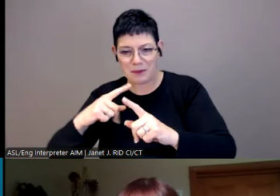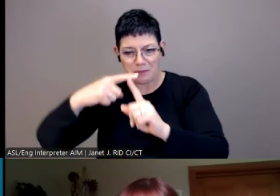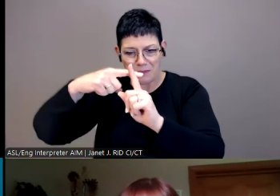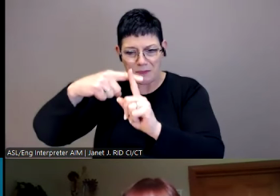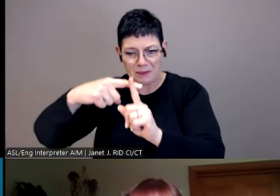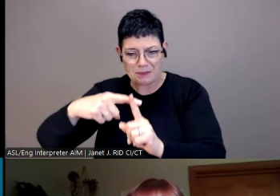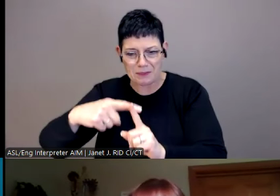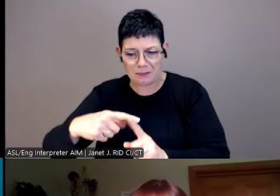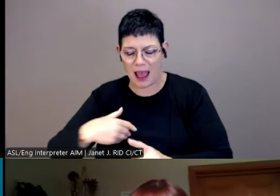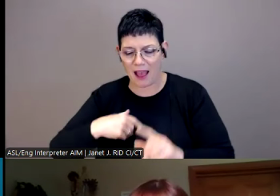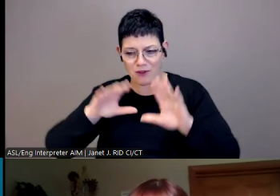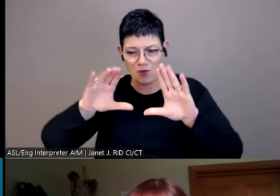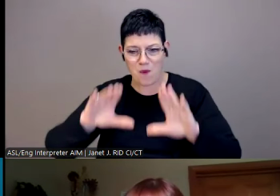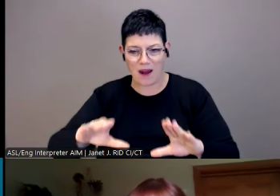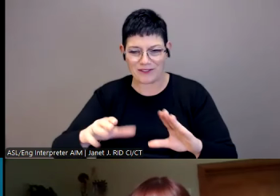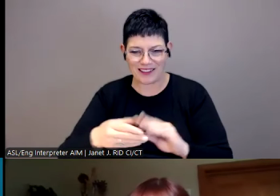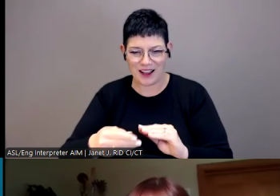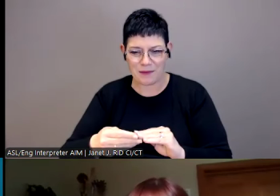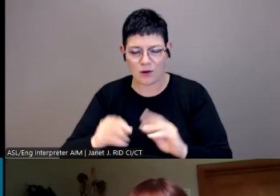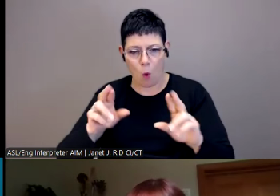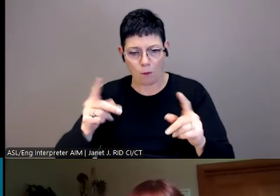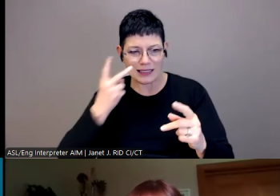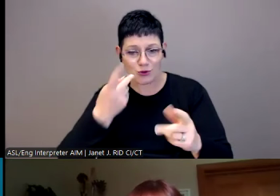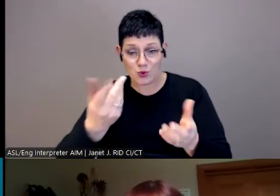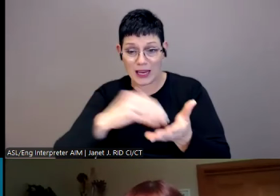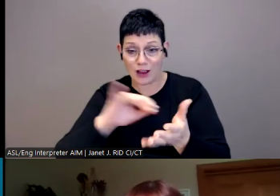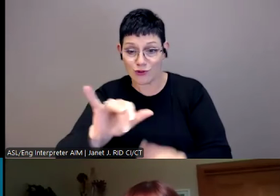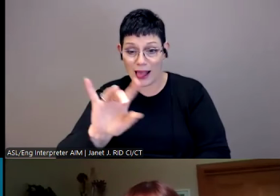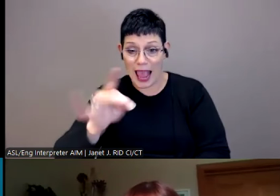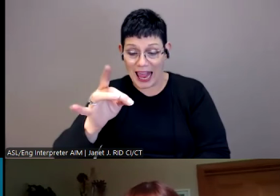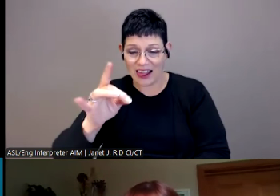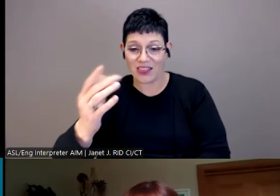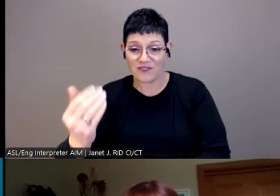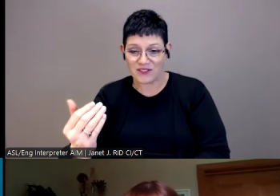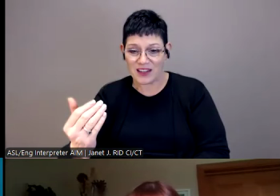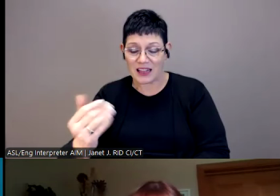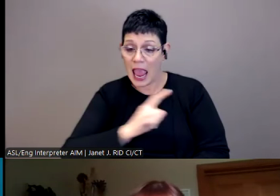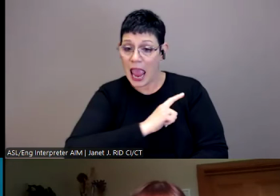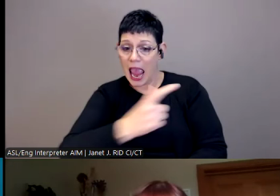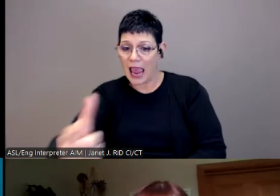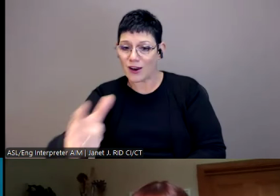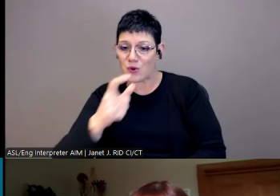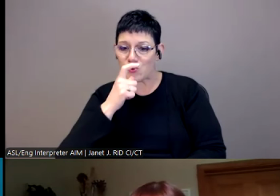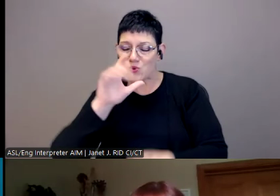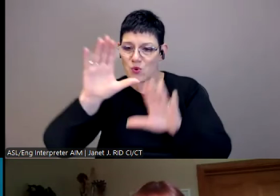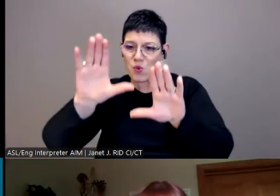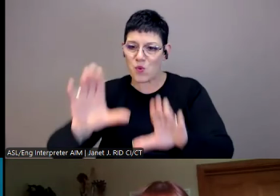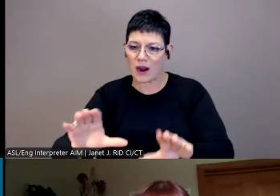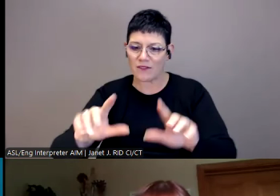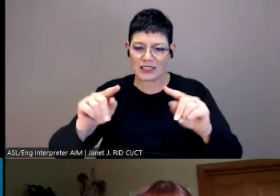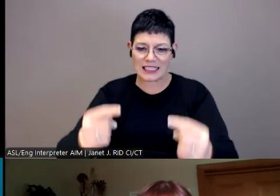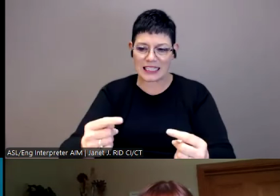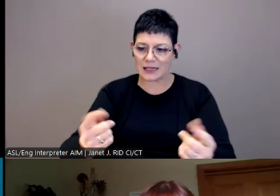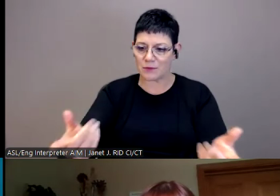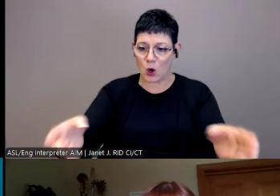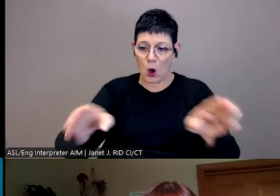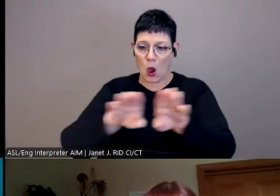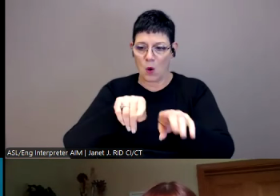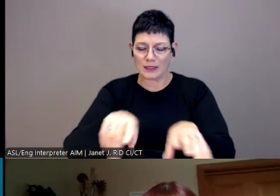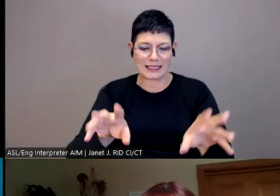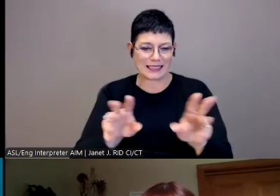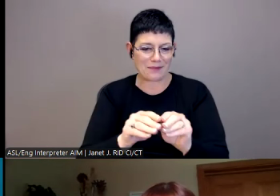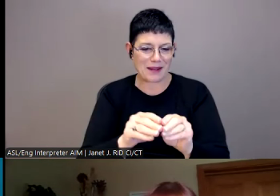questions and ideas. So I hope you'll join us and we can talk more. And I'll hand it off to our fabulous Grassroots team to kind of close us off with